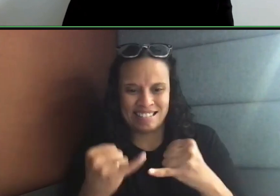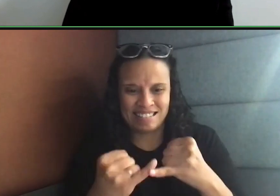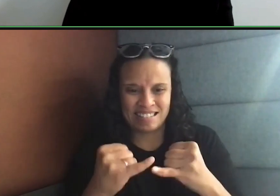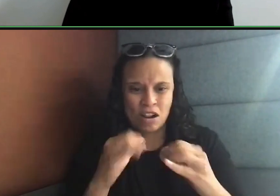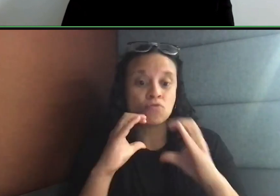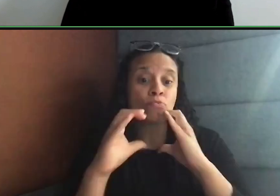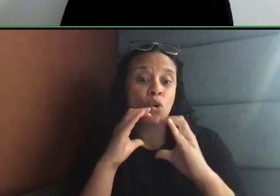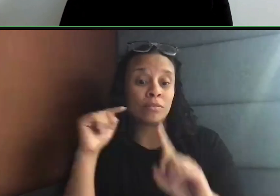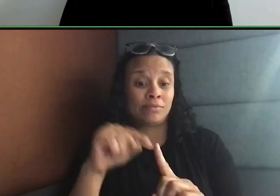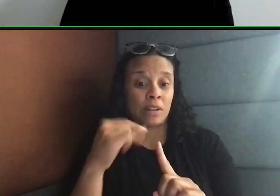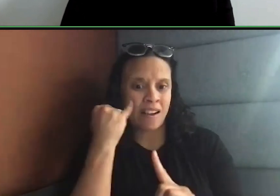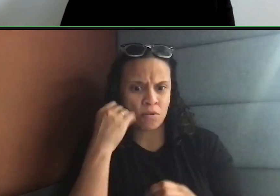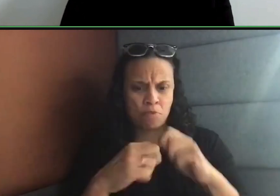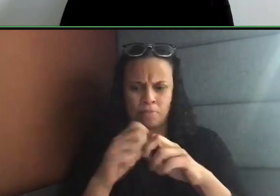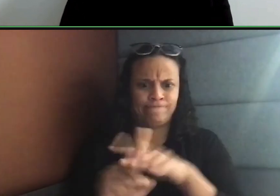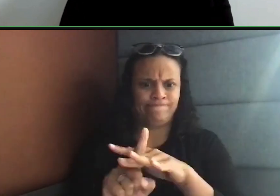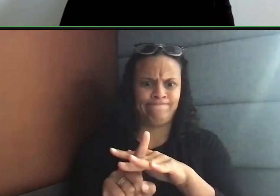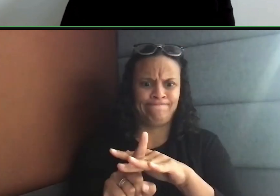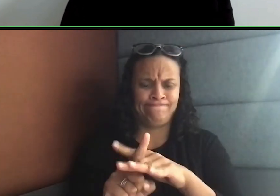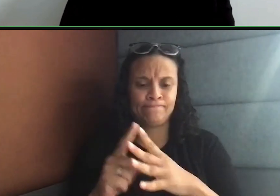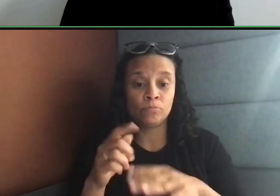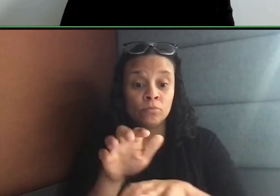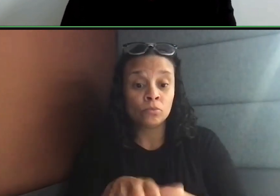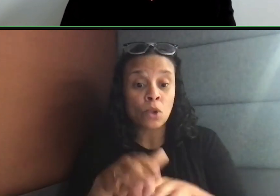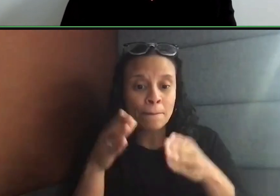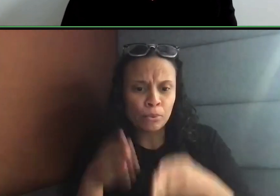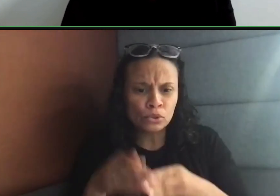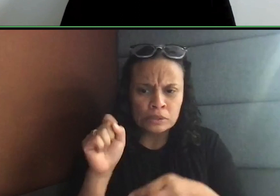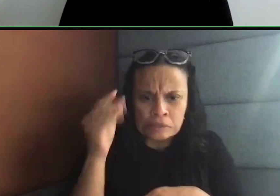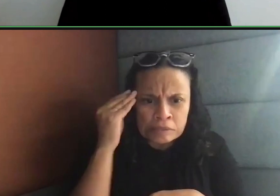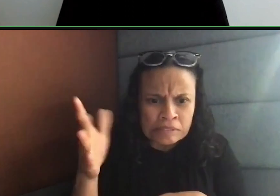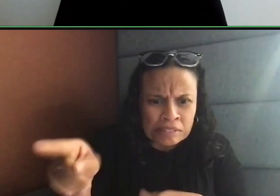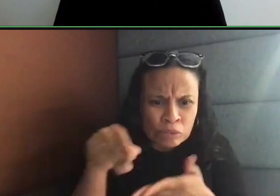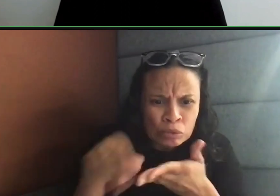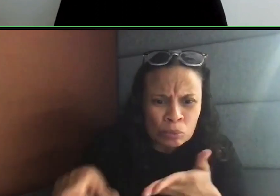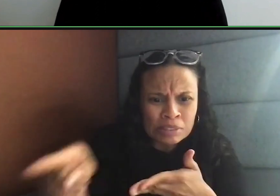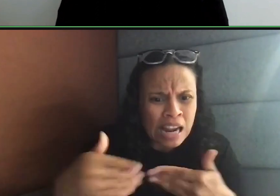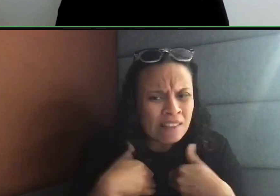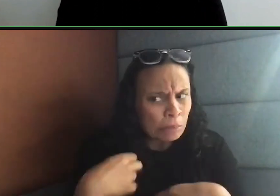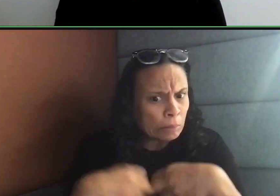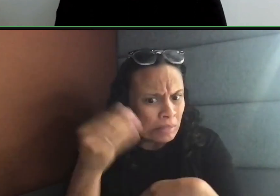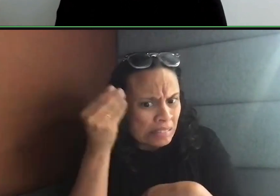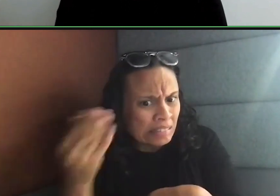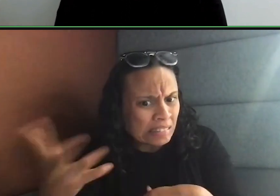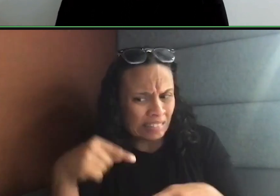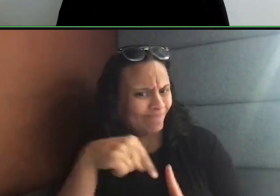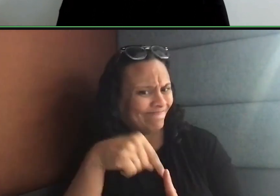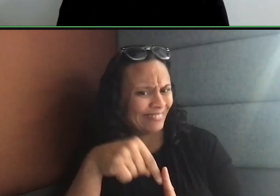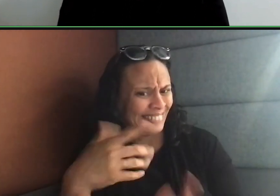what's going on, their audio went out, their internet went out, something like that, versus they had an issue with